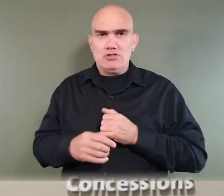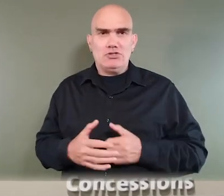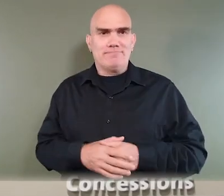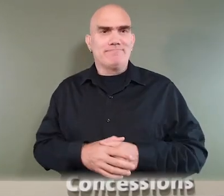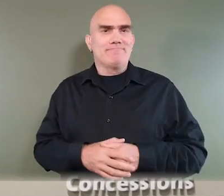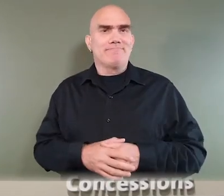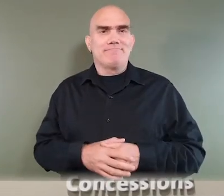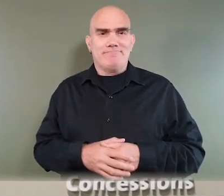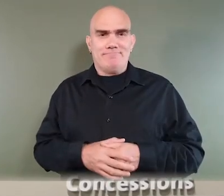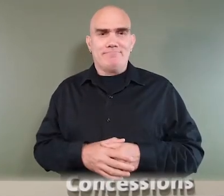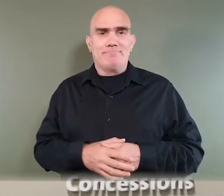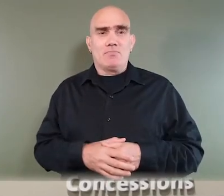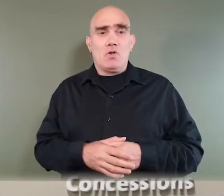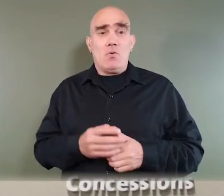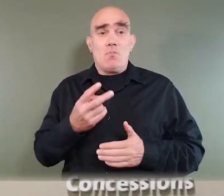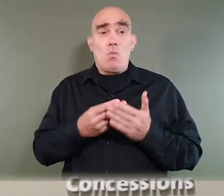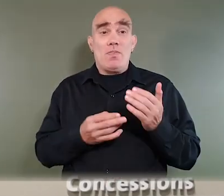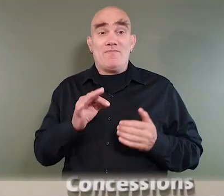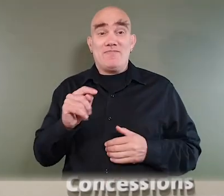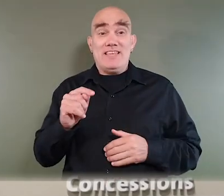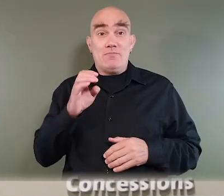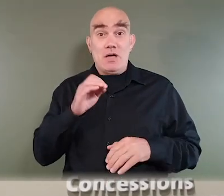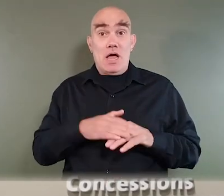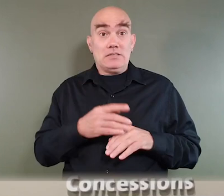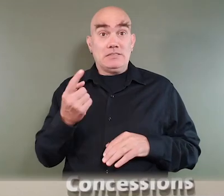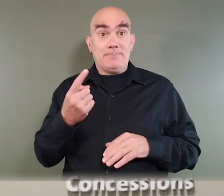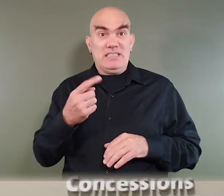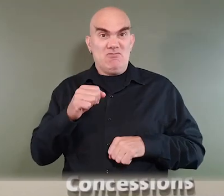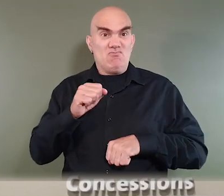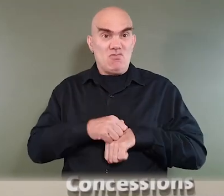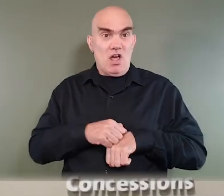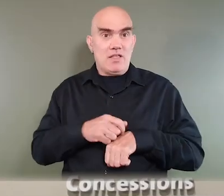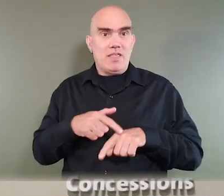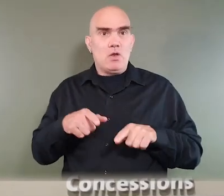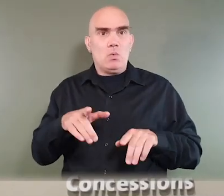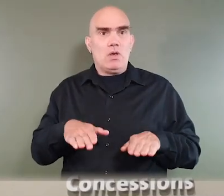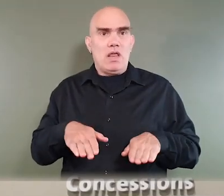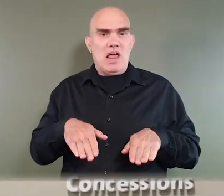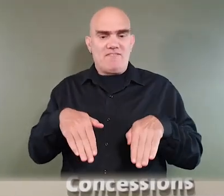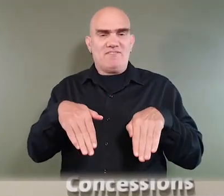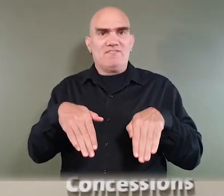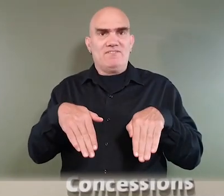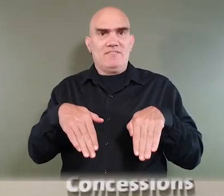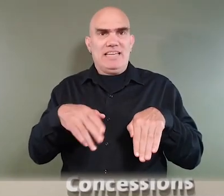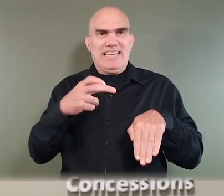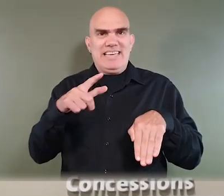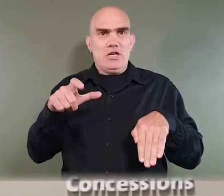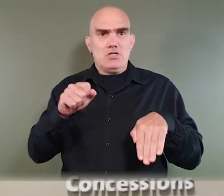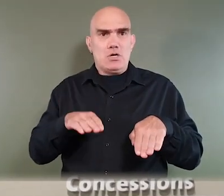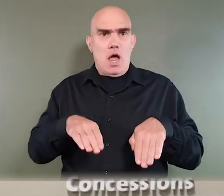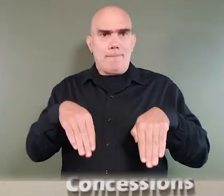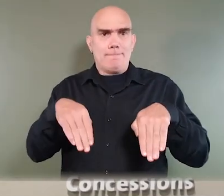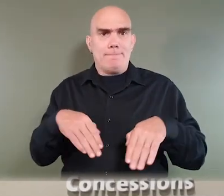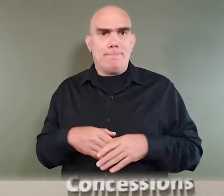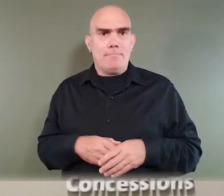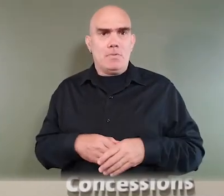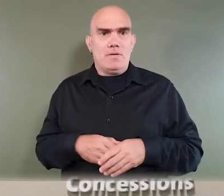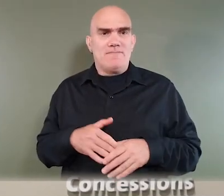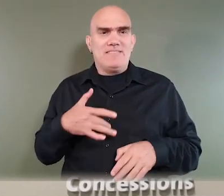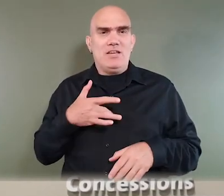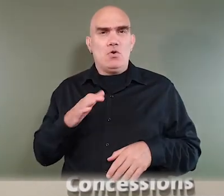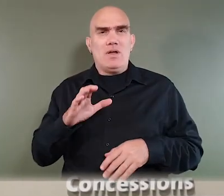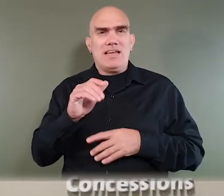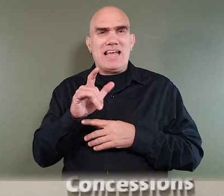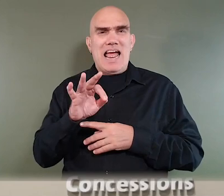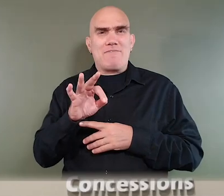Both feet will be on something solid, and then lift your heels up. Feel your calf muscles engage and